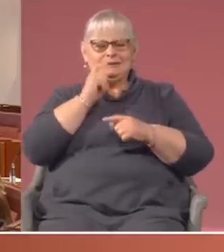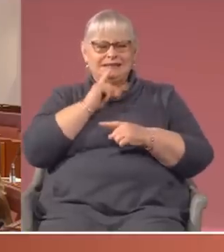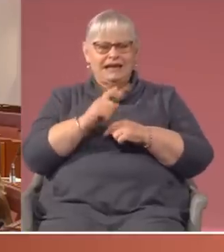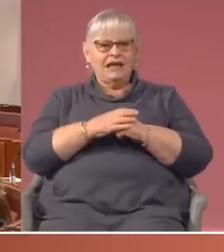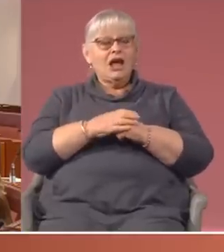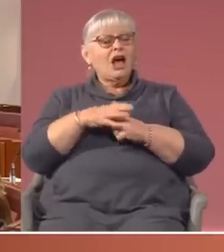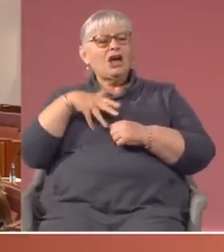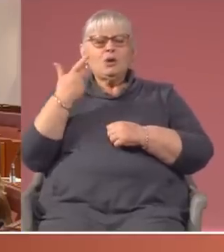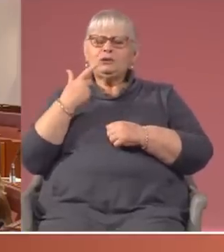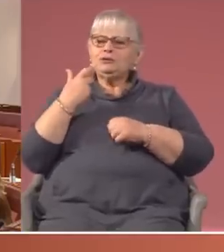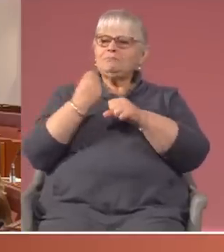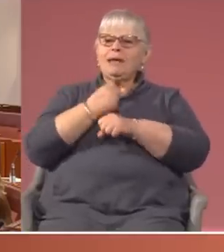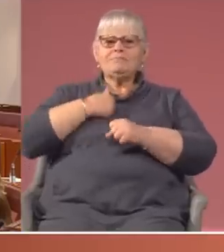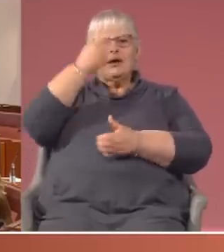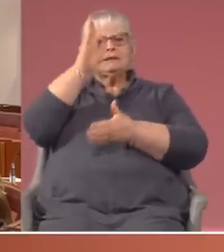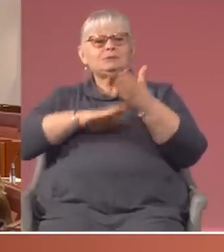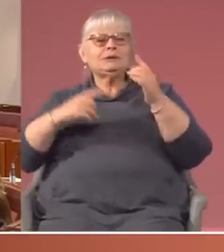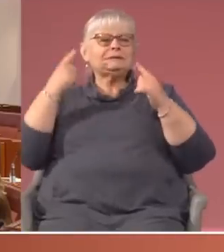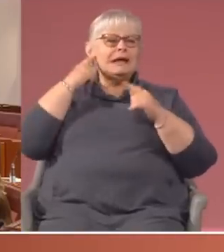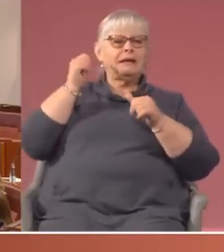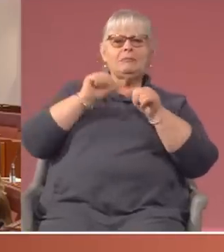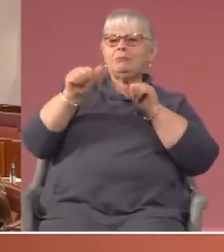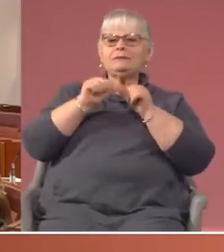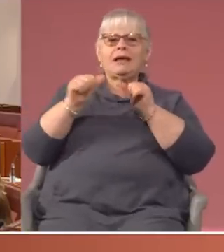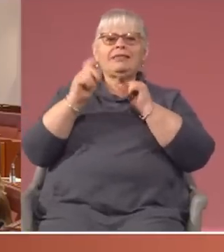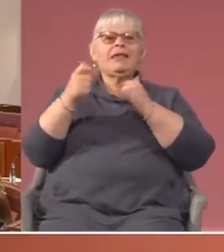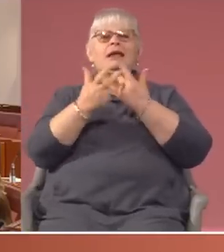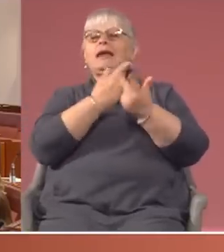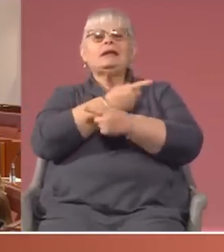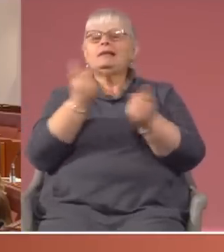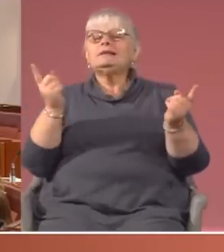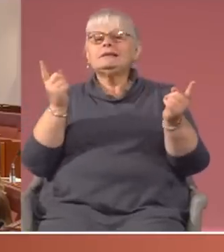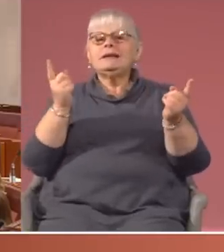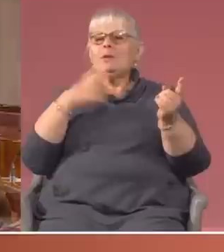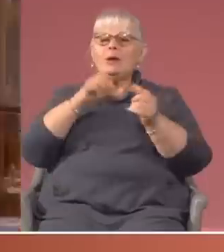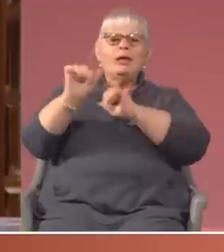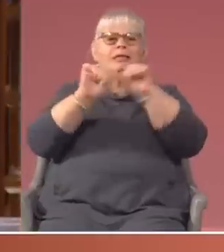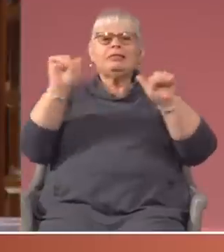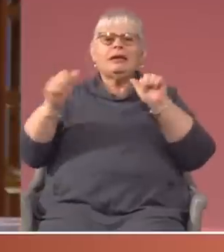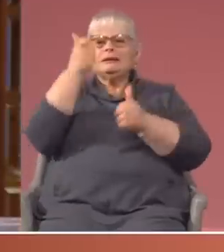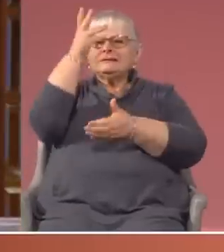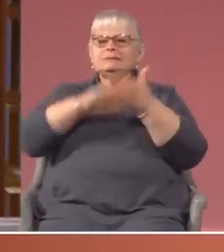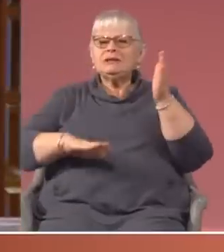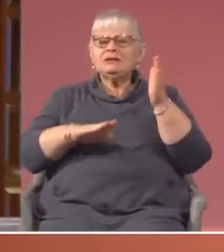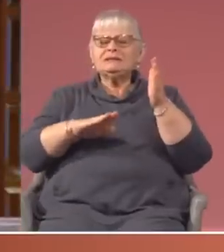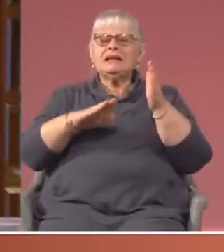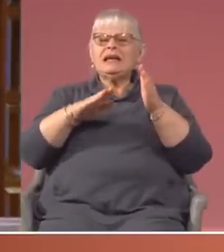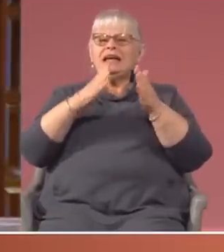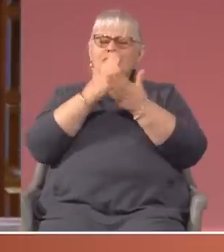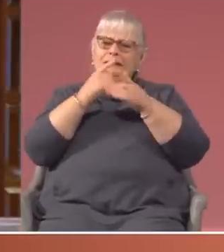conflate my experiences of migration with the many migrants whose experience is shaped by the colour of their